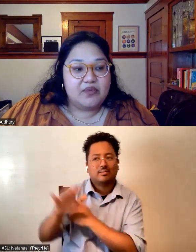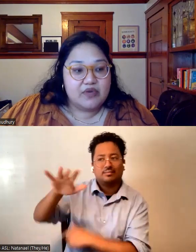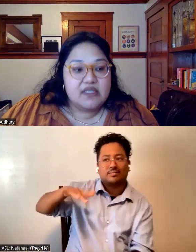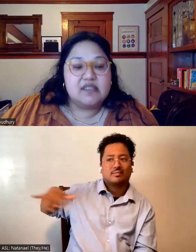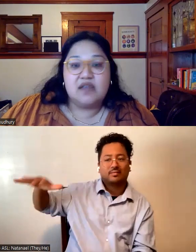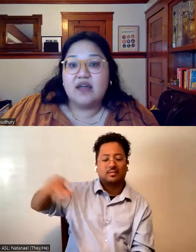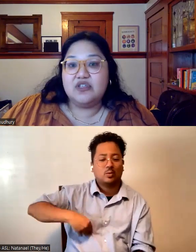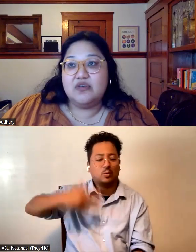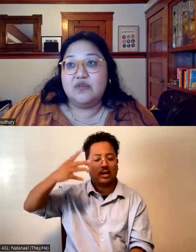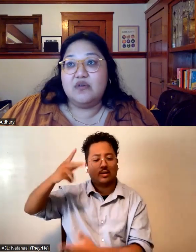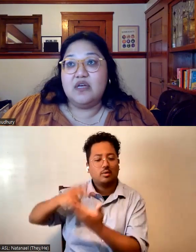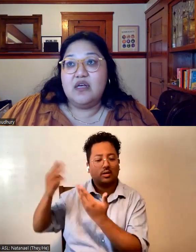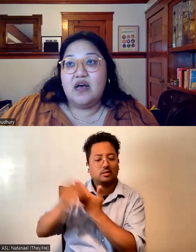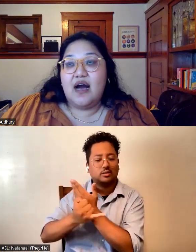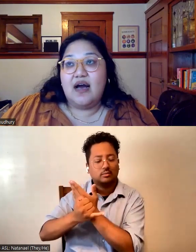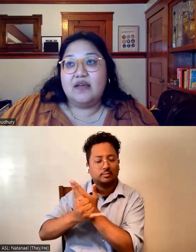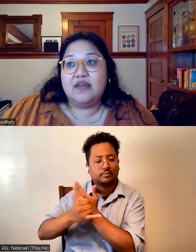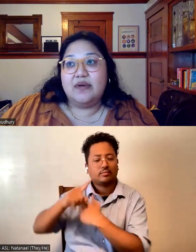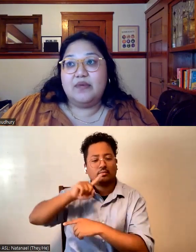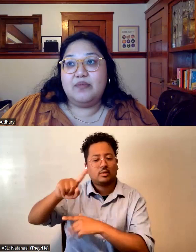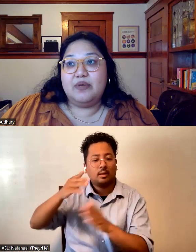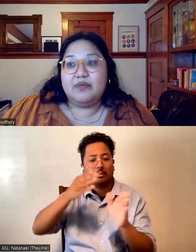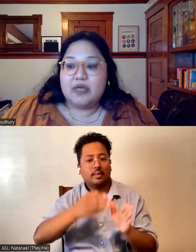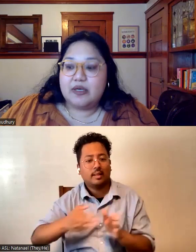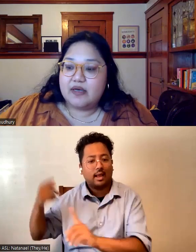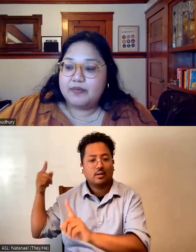that really sought to,